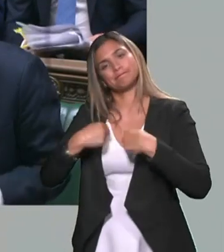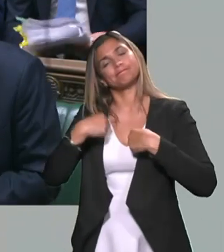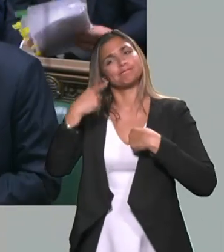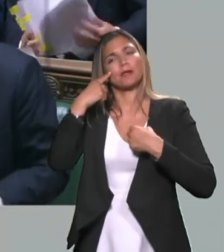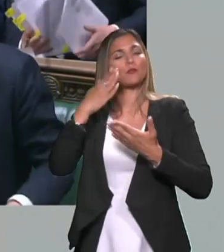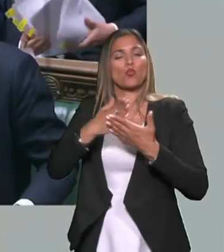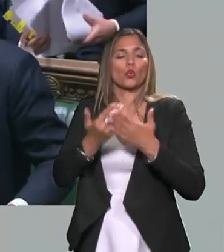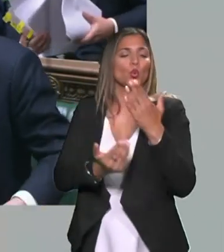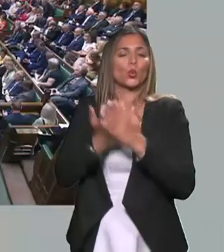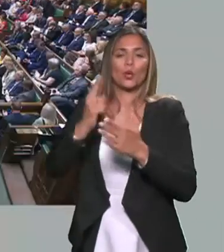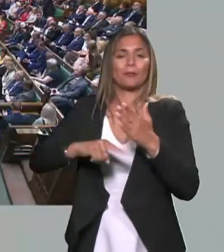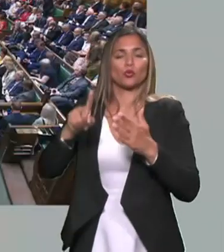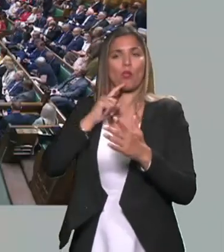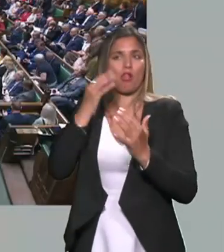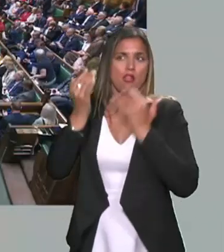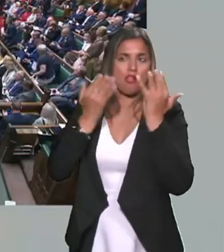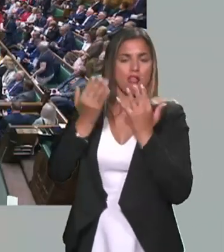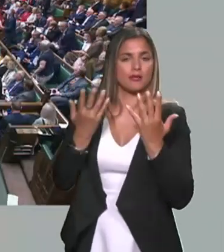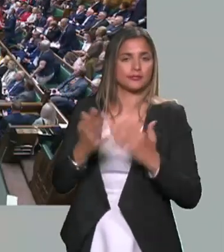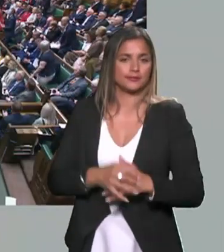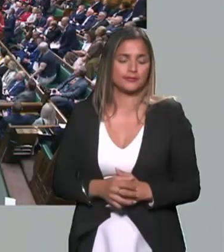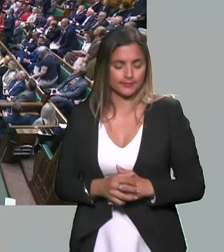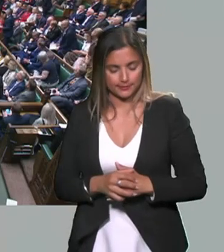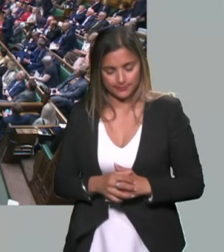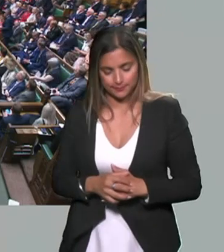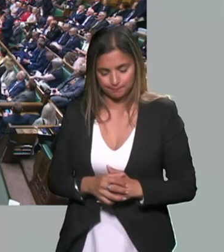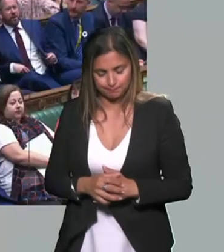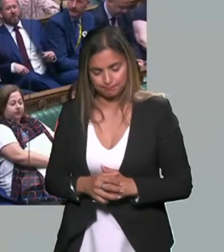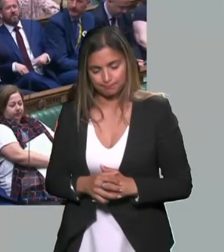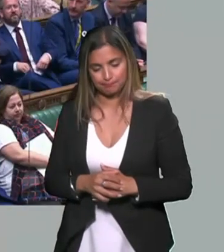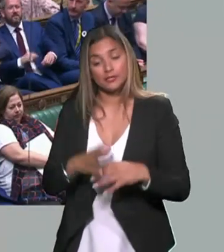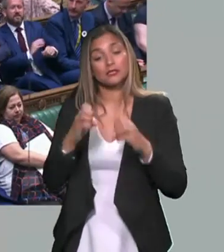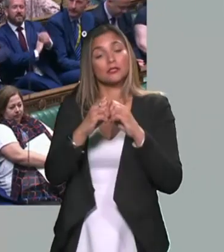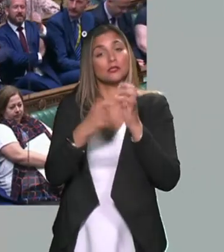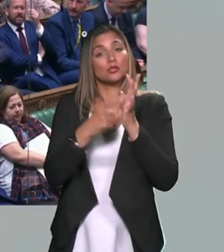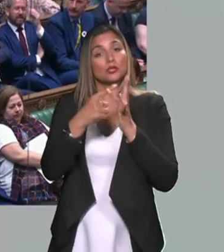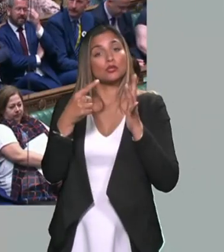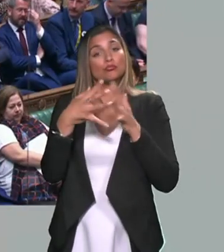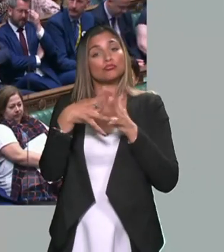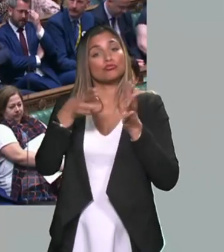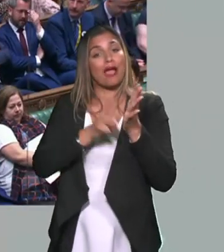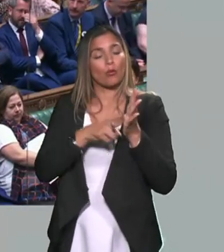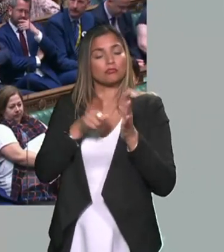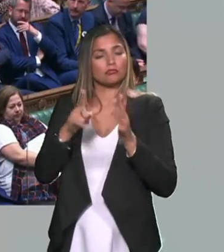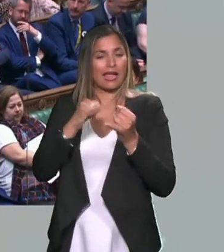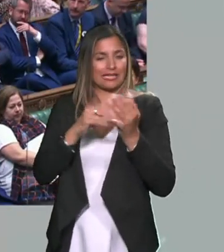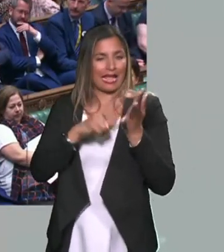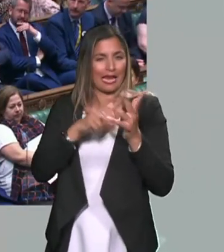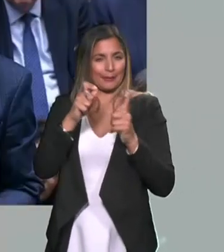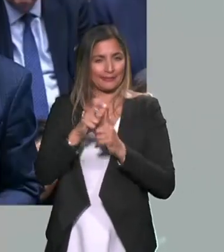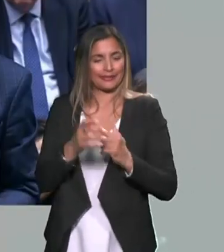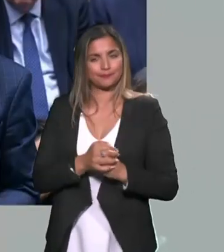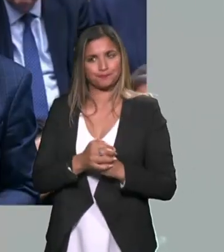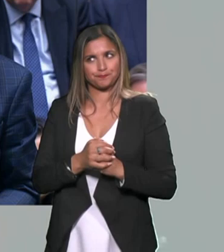considering what he has just said. Alan Brown. Thank you, Mr. Speaker. While he was editor of The Spectator, he